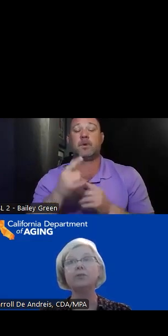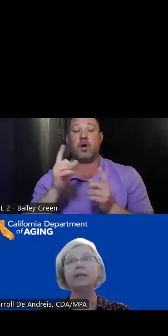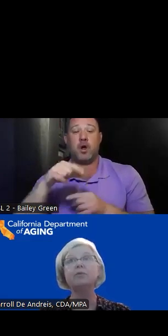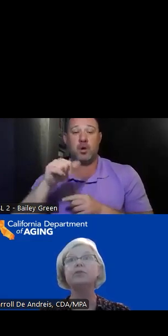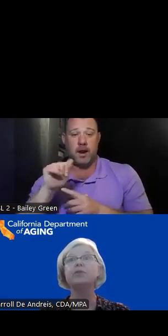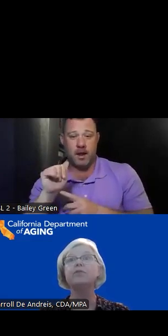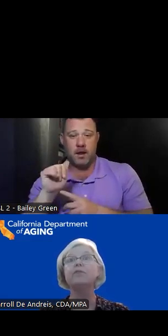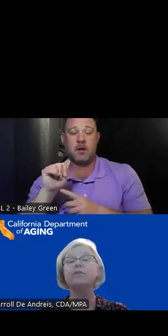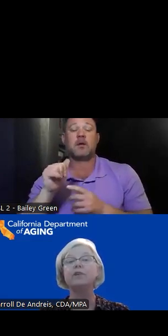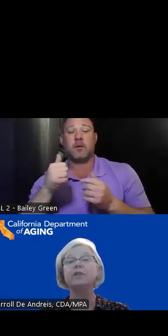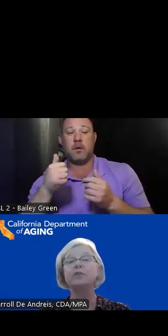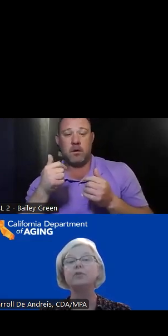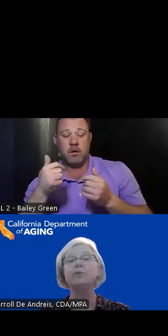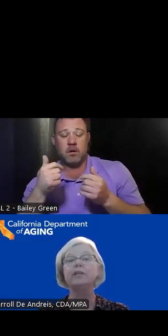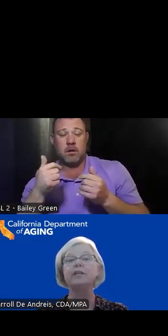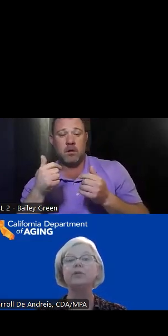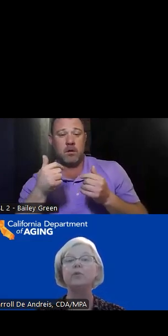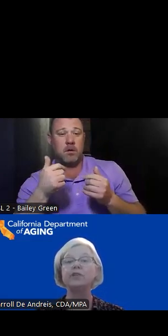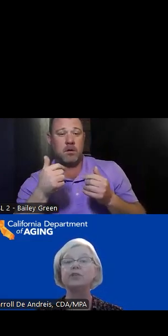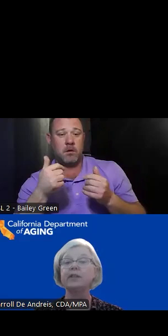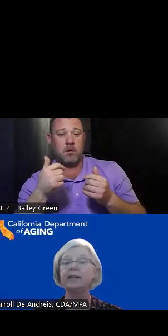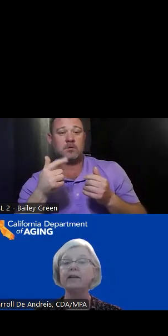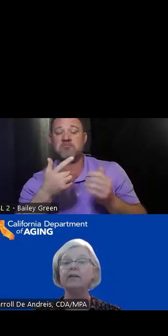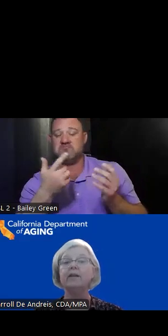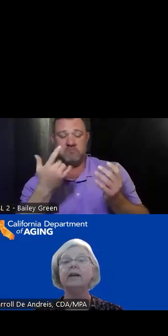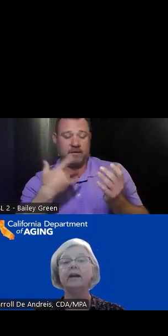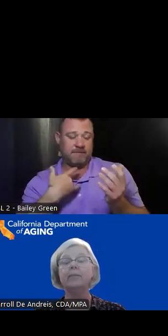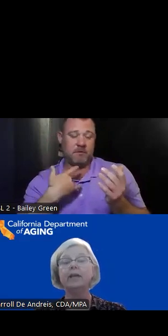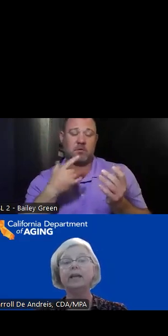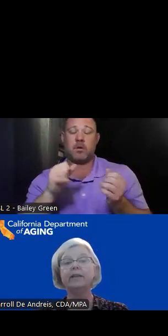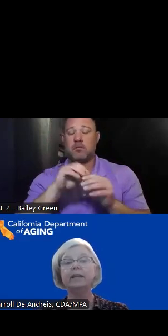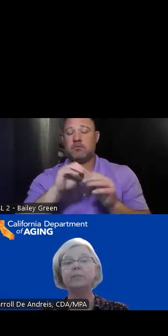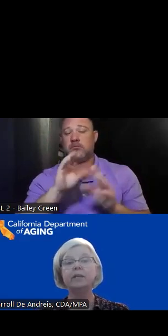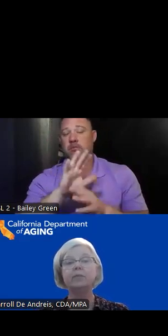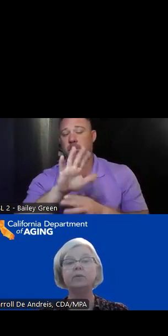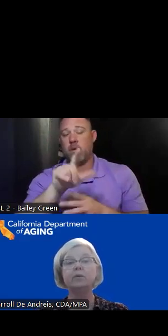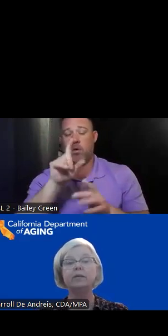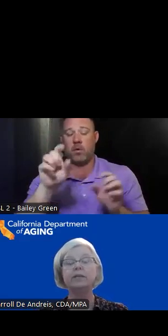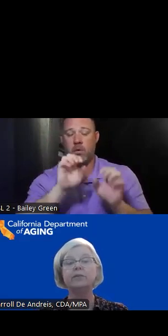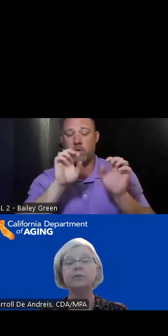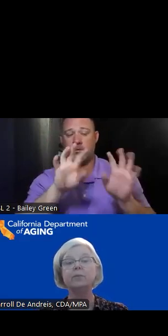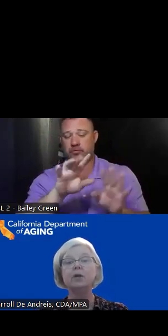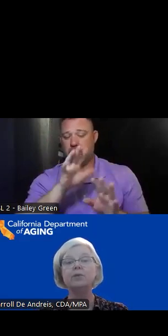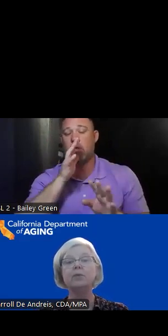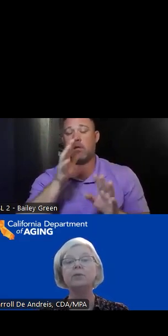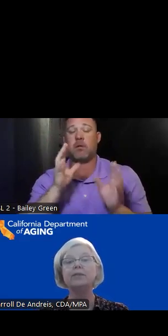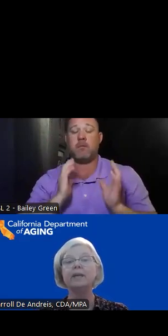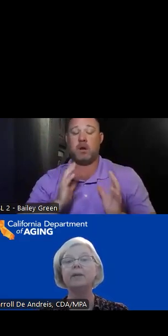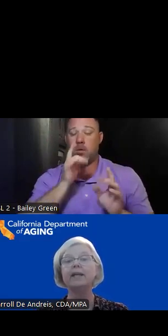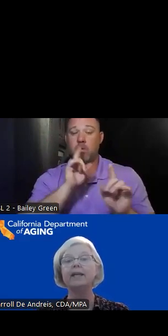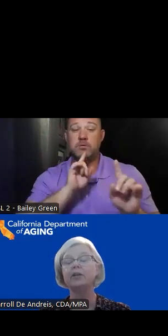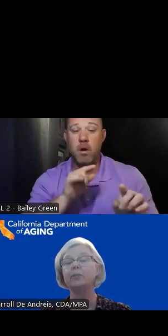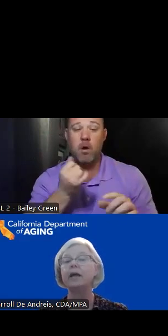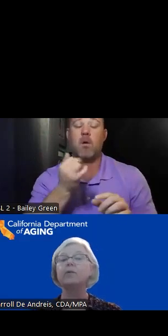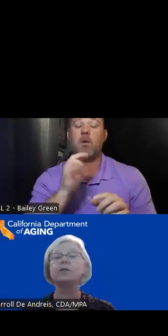is also enabled, so feel free to put in your question there, and the committee will either respond or we will